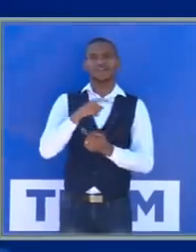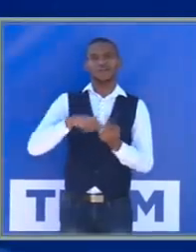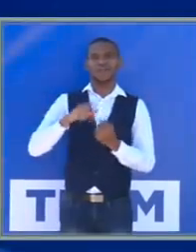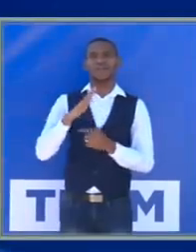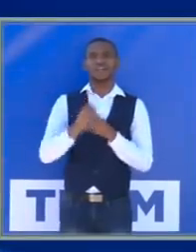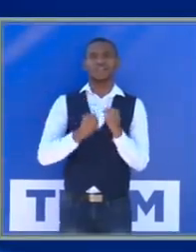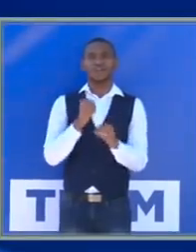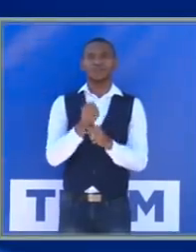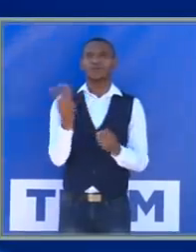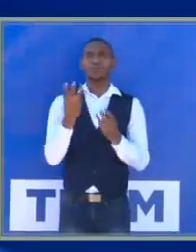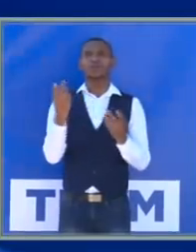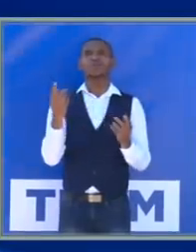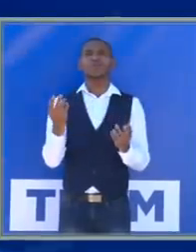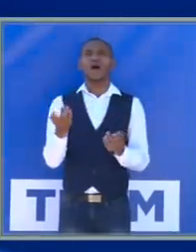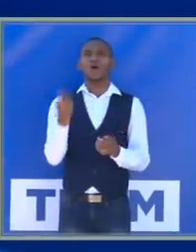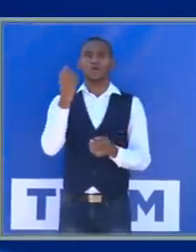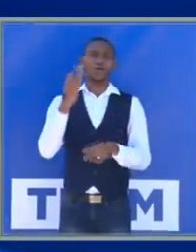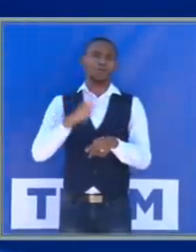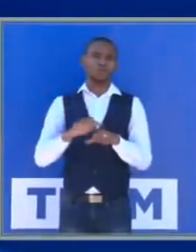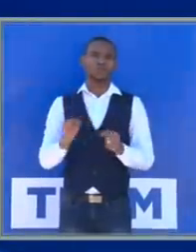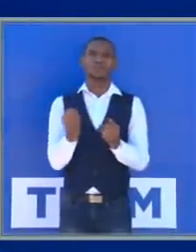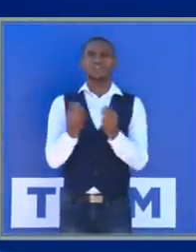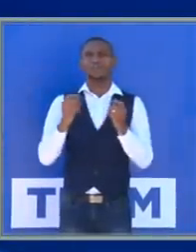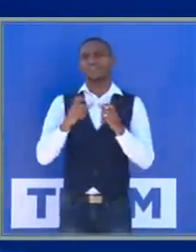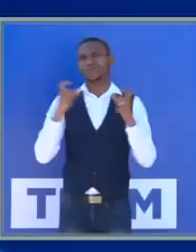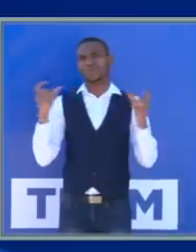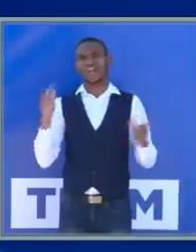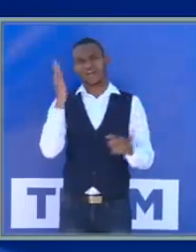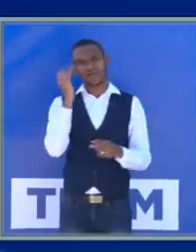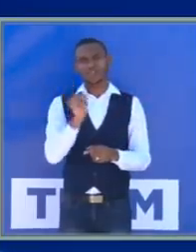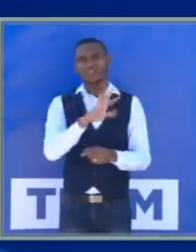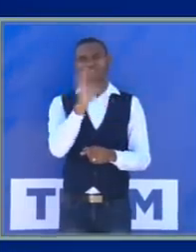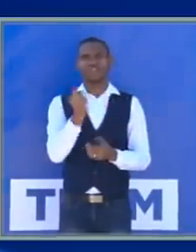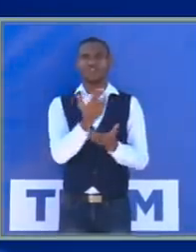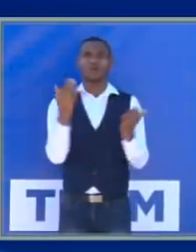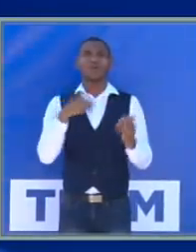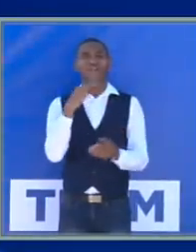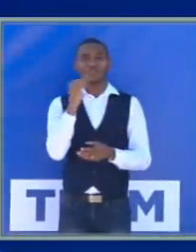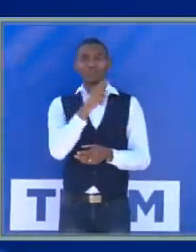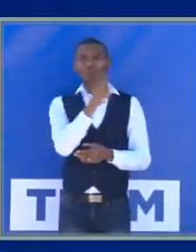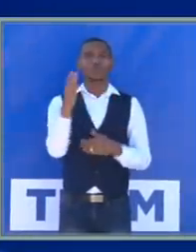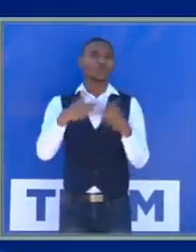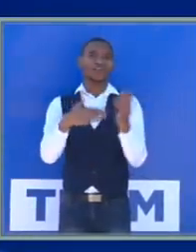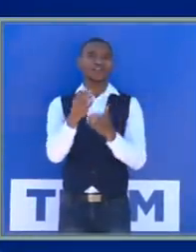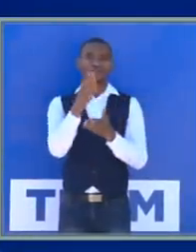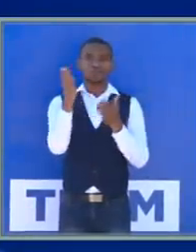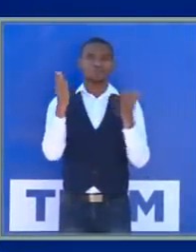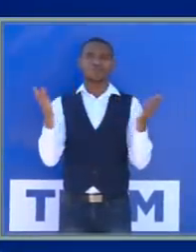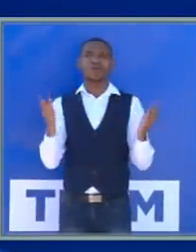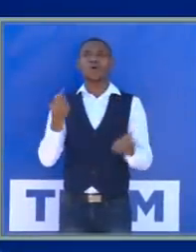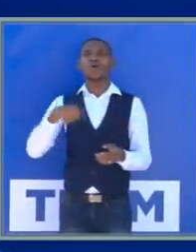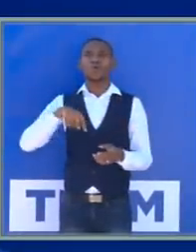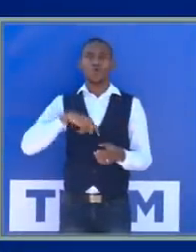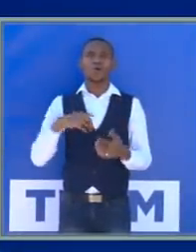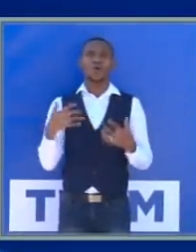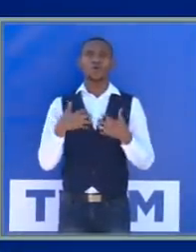are called upon to do something great. And I know South Africans, when I speak to them wherever they are, we are all worried